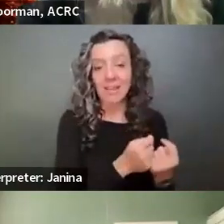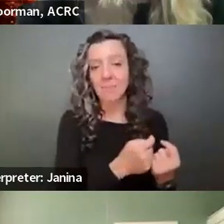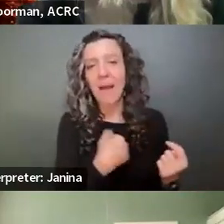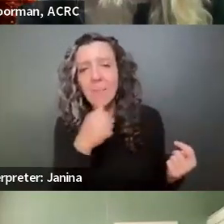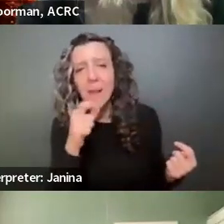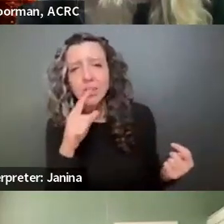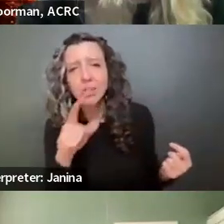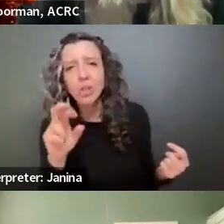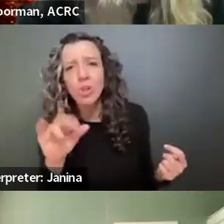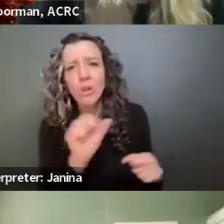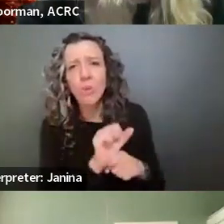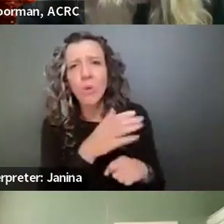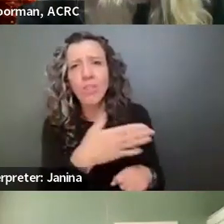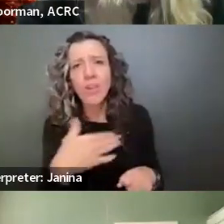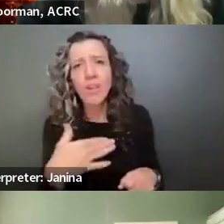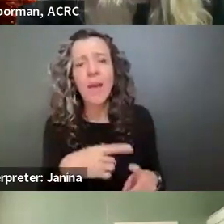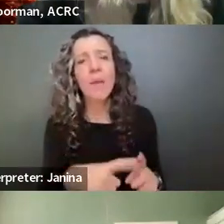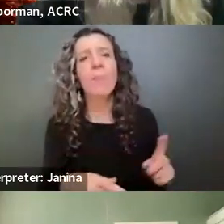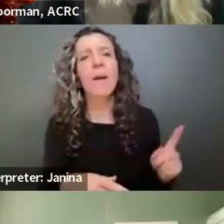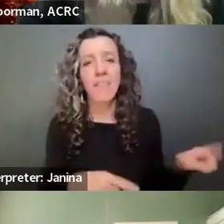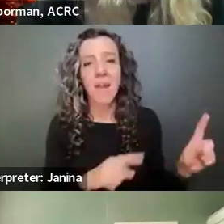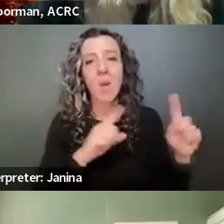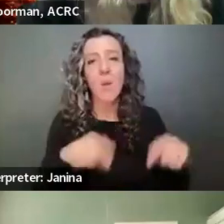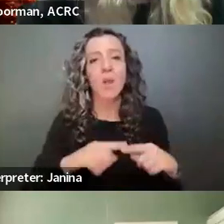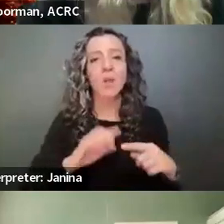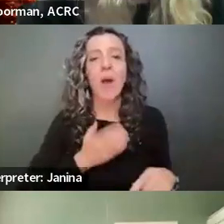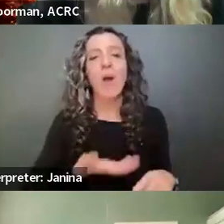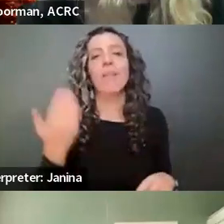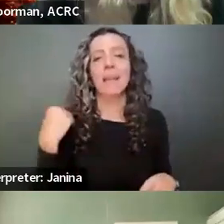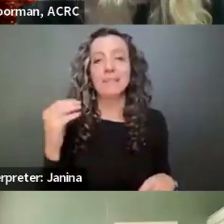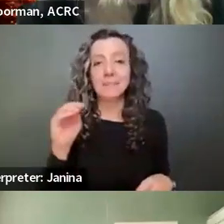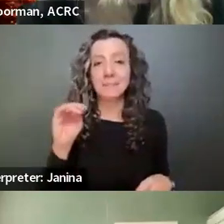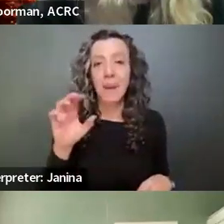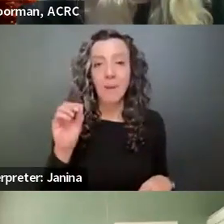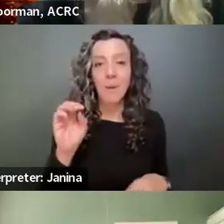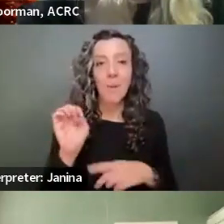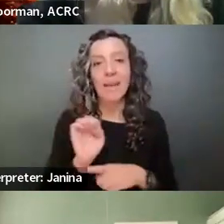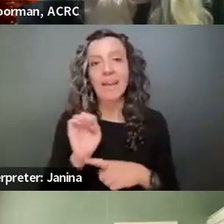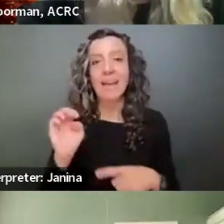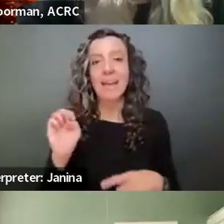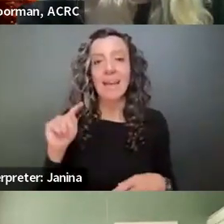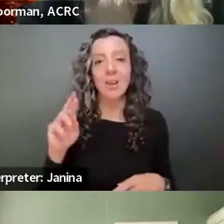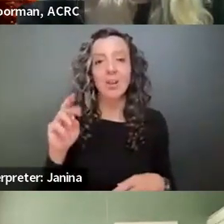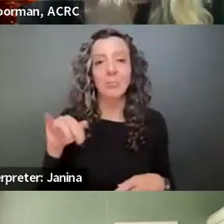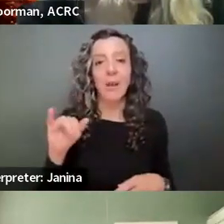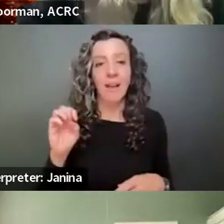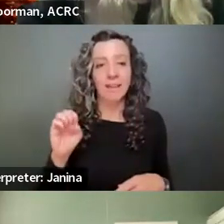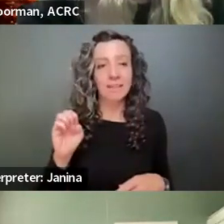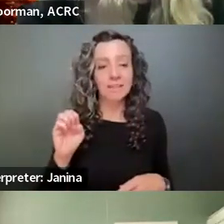was there, but attended our last micro enterprise fair as well. Oh, great.